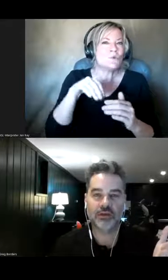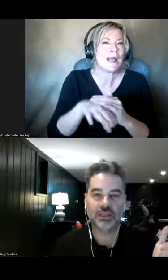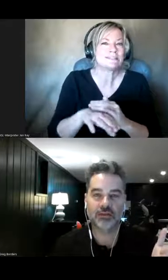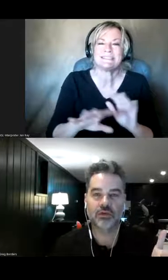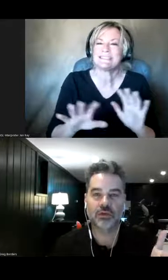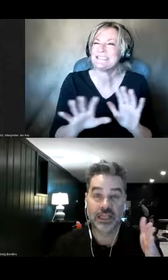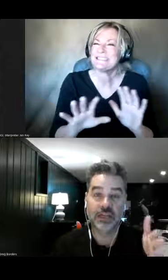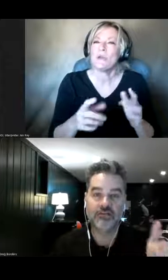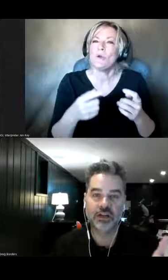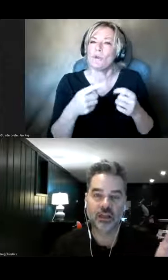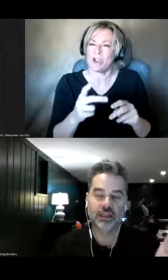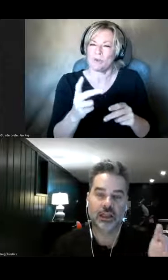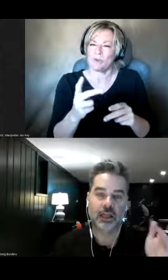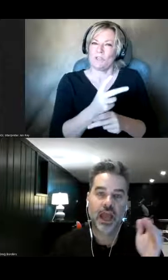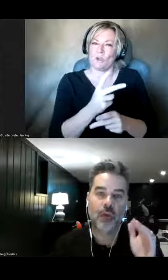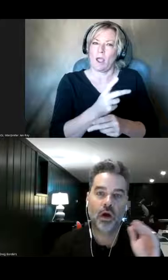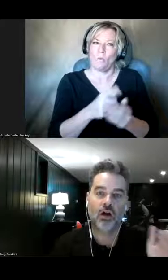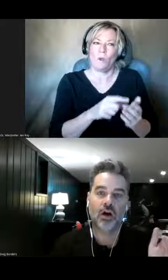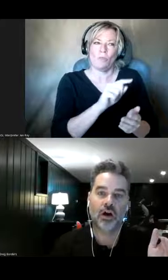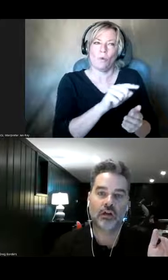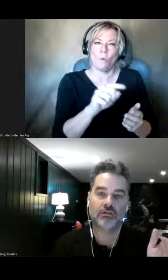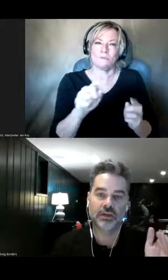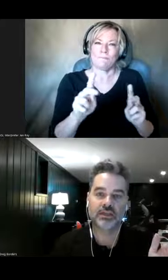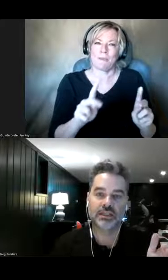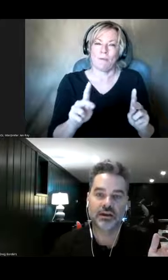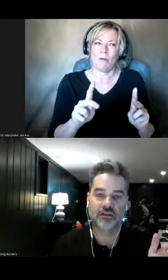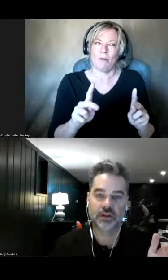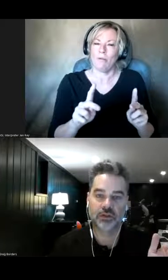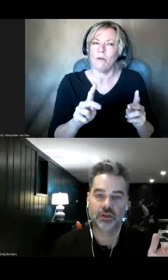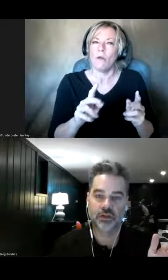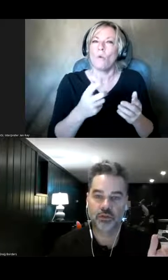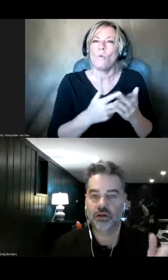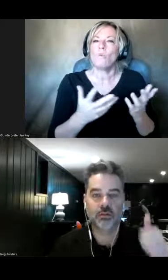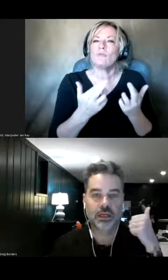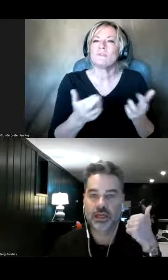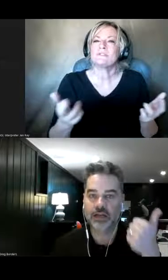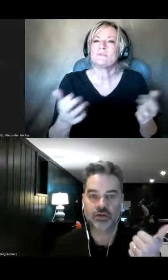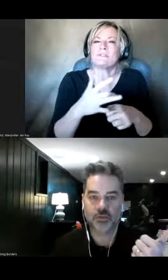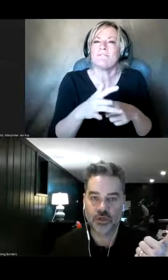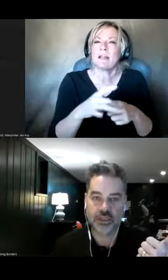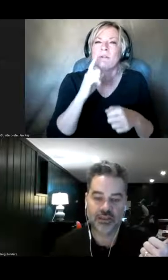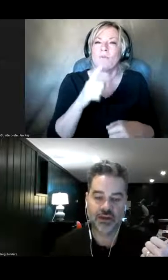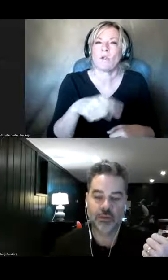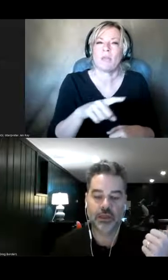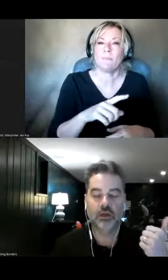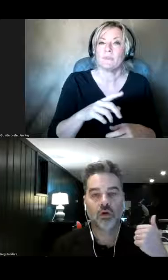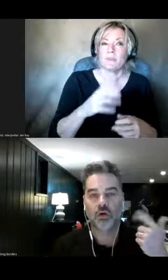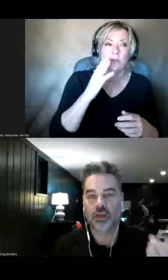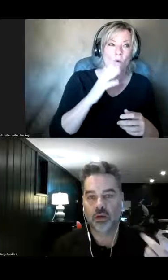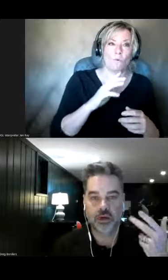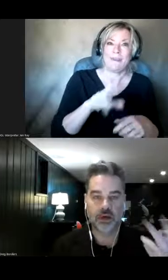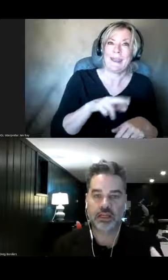out with those individuals individually, like, what are the resources that are available to you, whether it be natural support such as